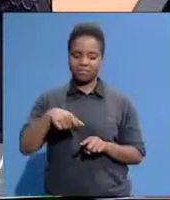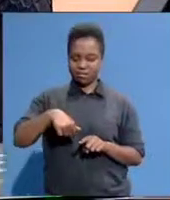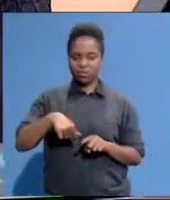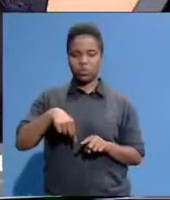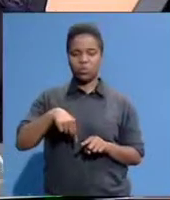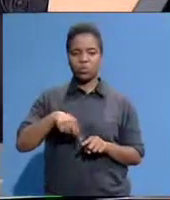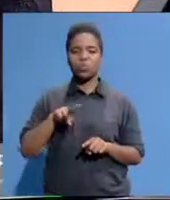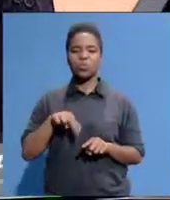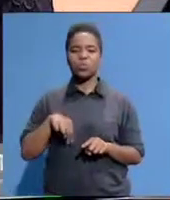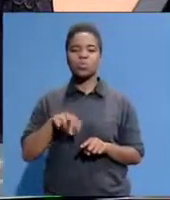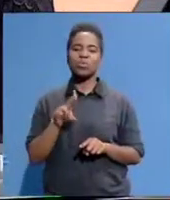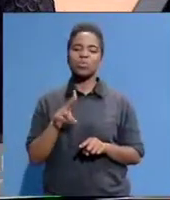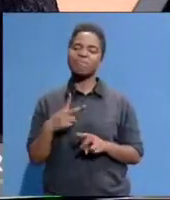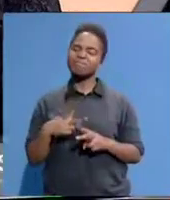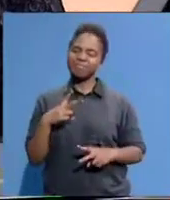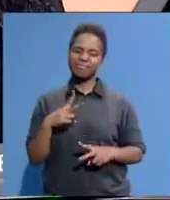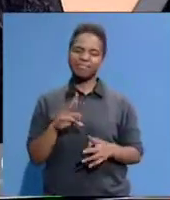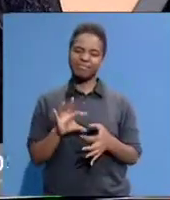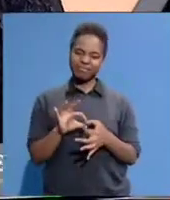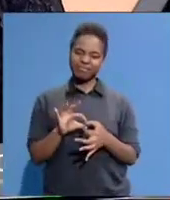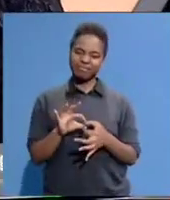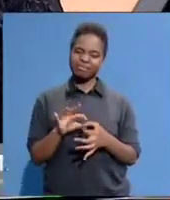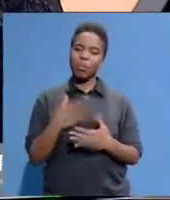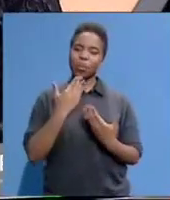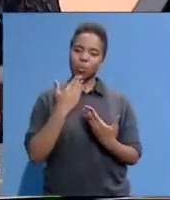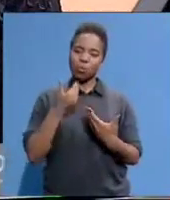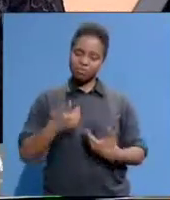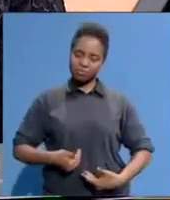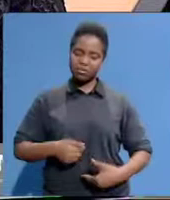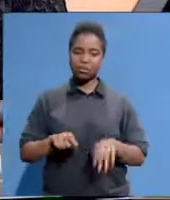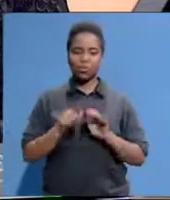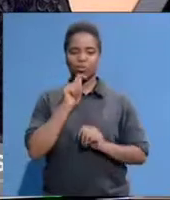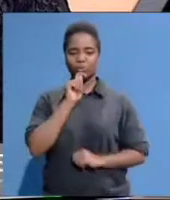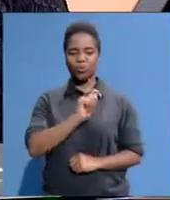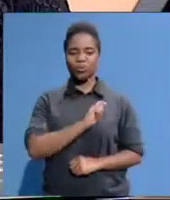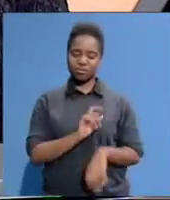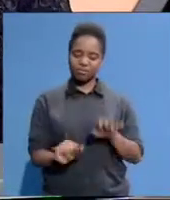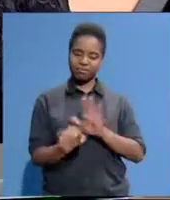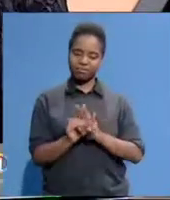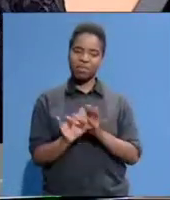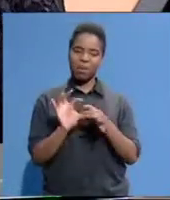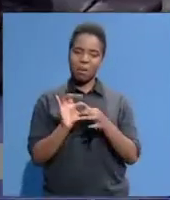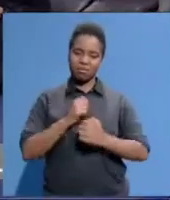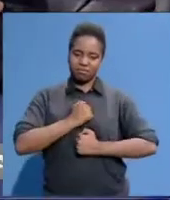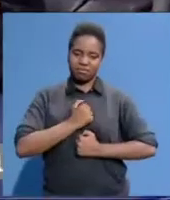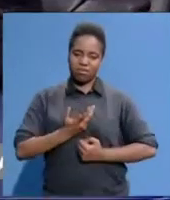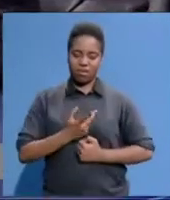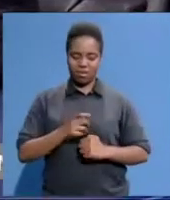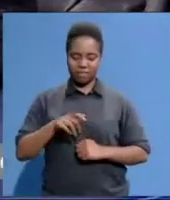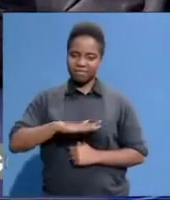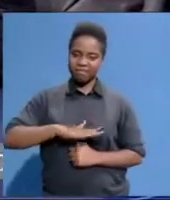Bakhe, where he has put his ancestral ground to say, this is who I am intrinsically, and this is how you mistake us. But here's